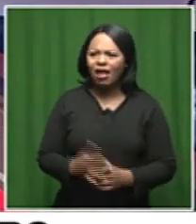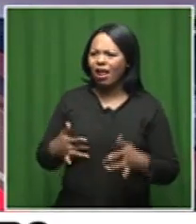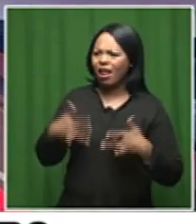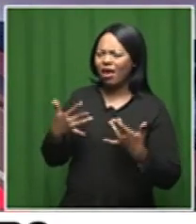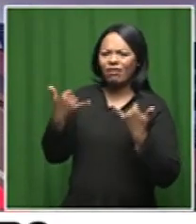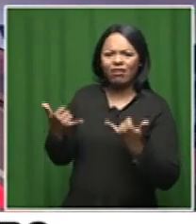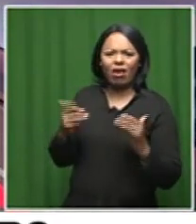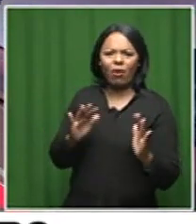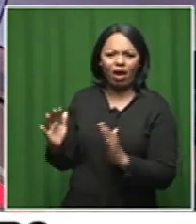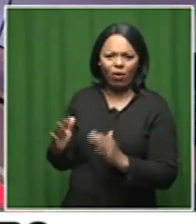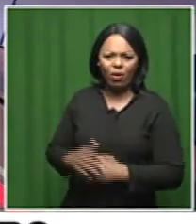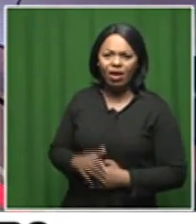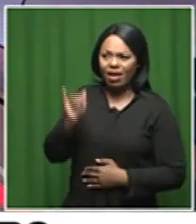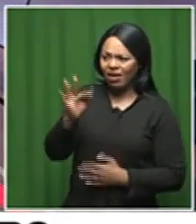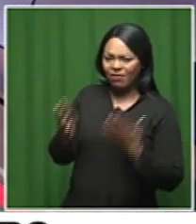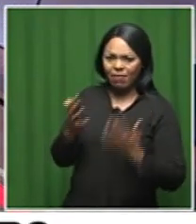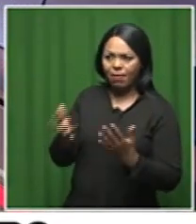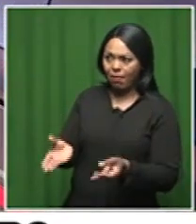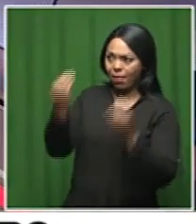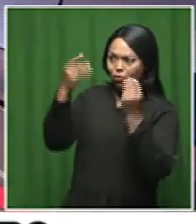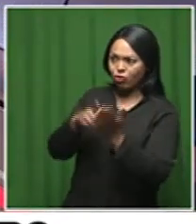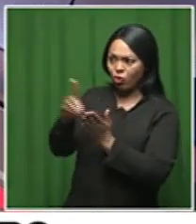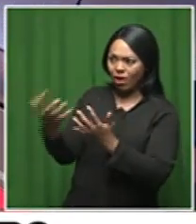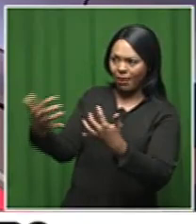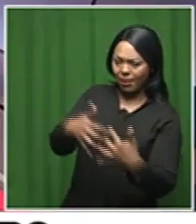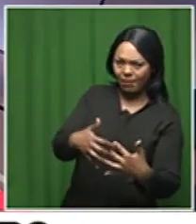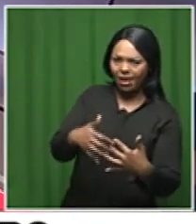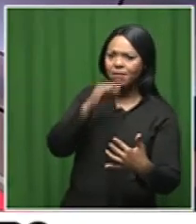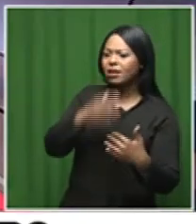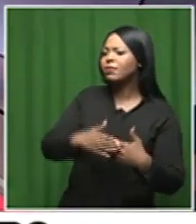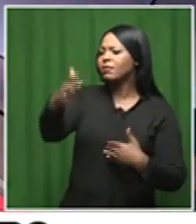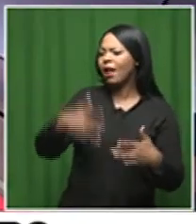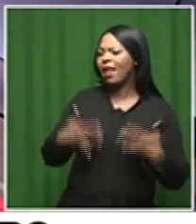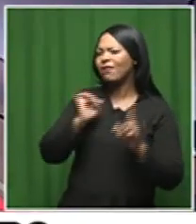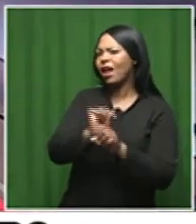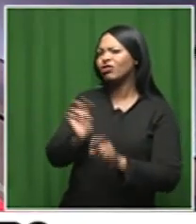when the perfect match does come around? What will her life look like? Sure.